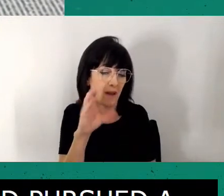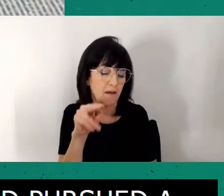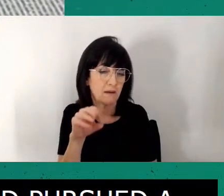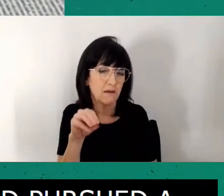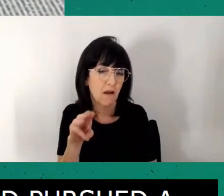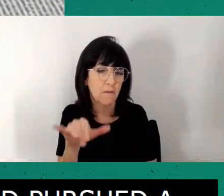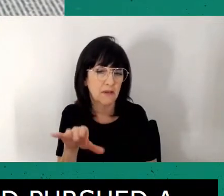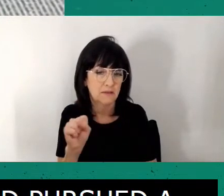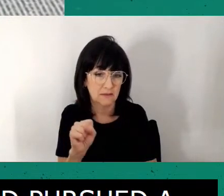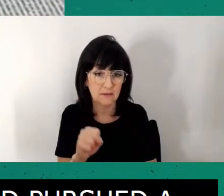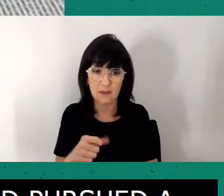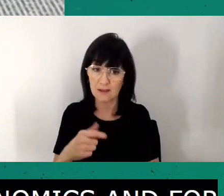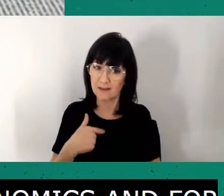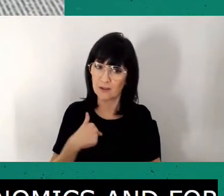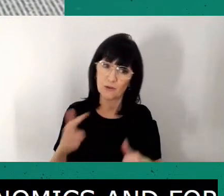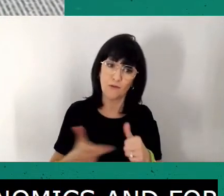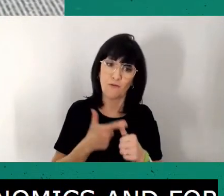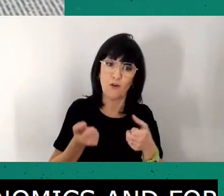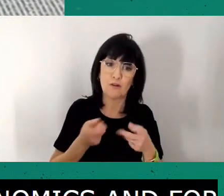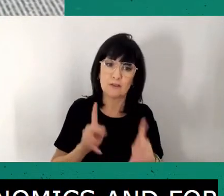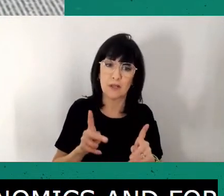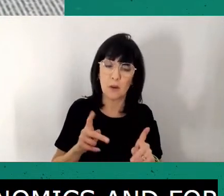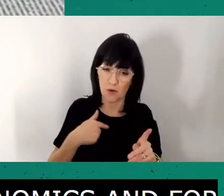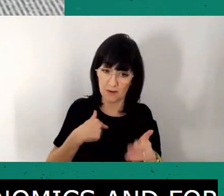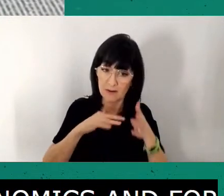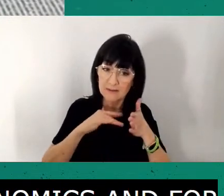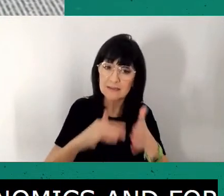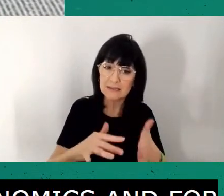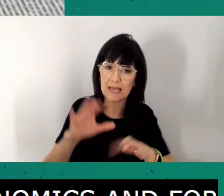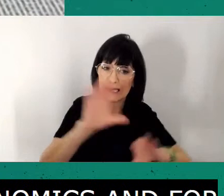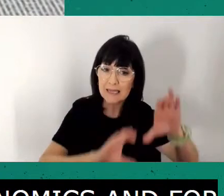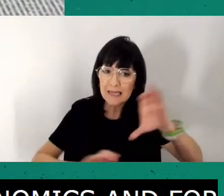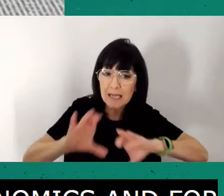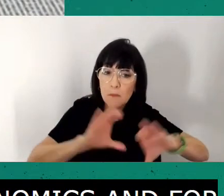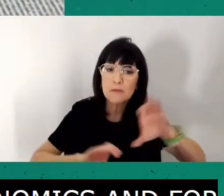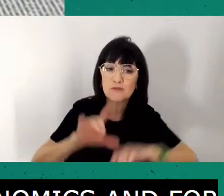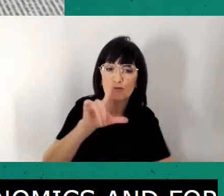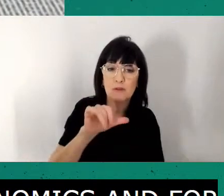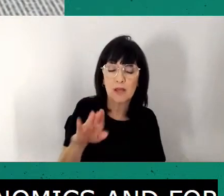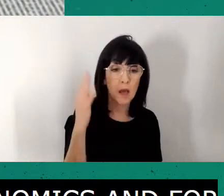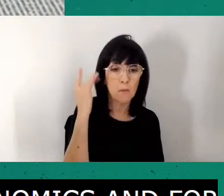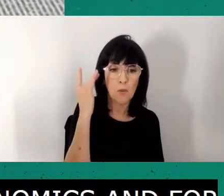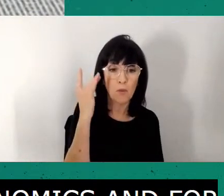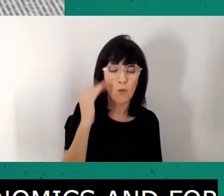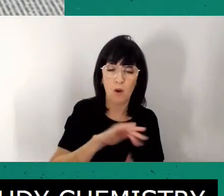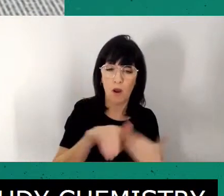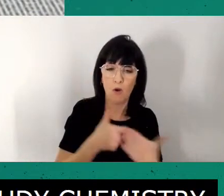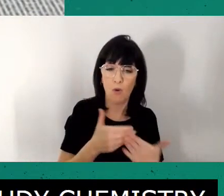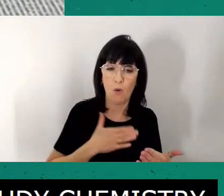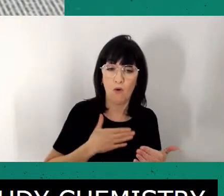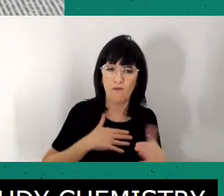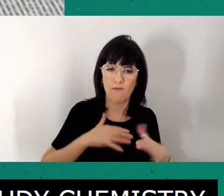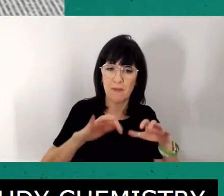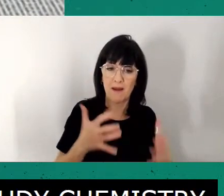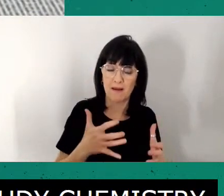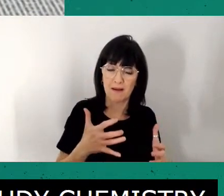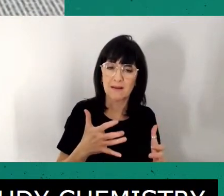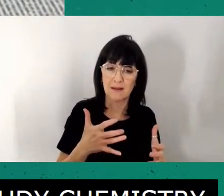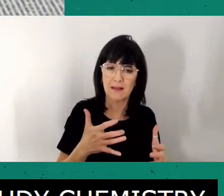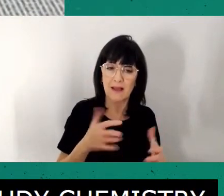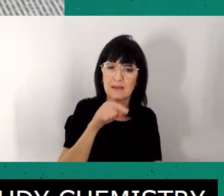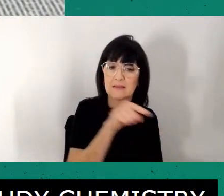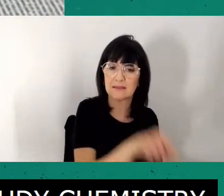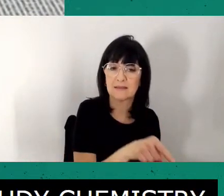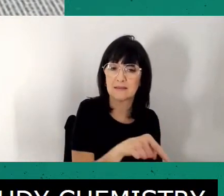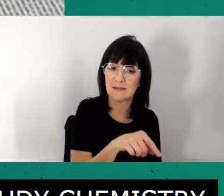to study chemistry in a chemistry laboratory, because I had all of my classes in the college classrooms rather than in the